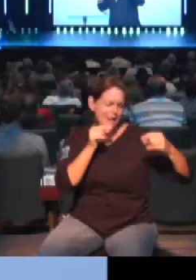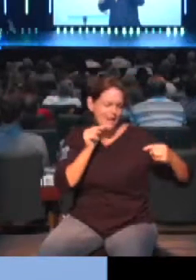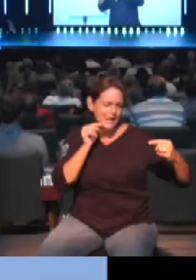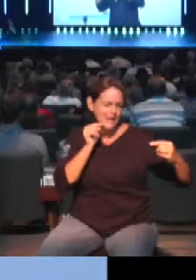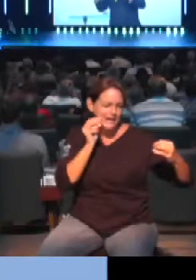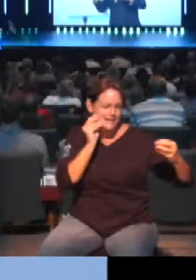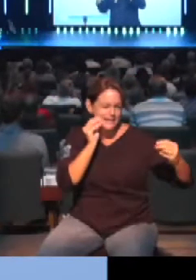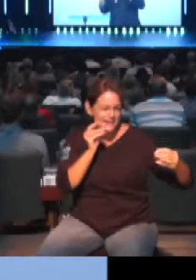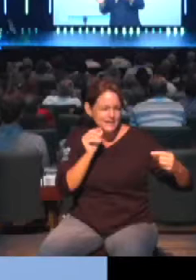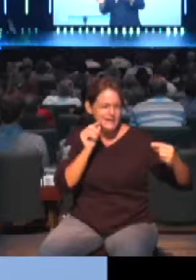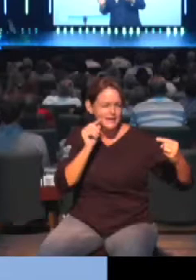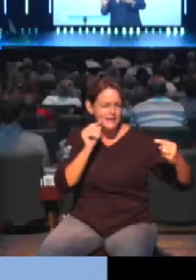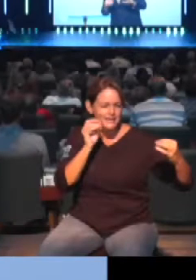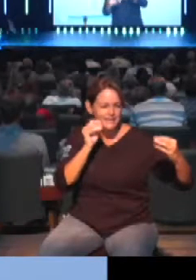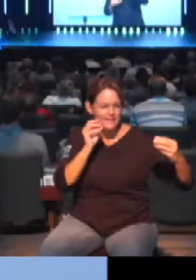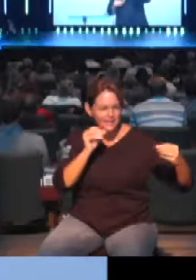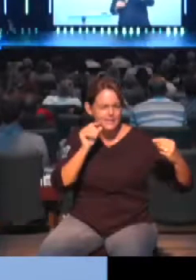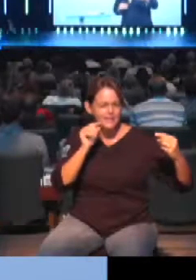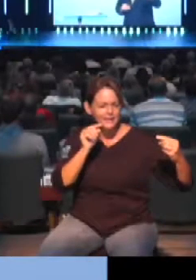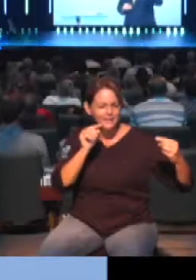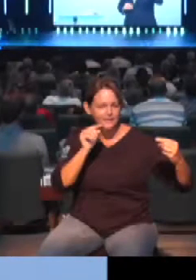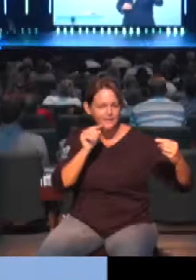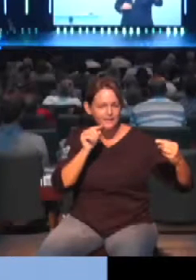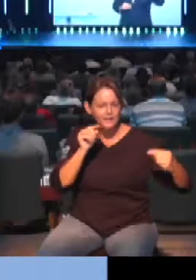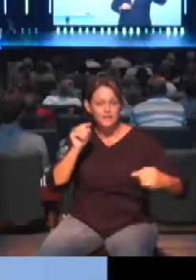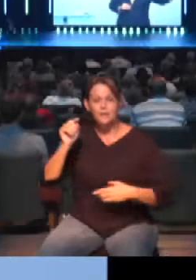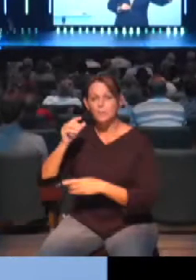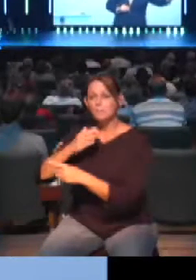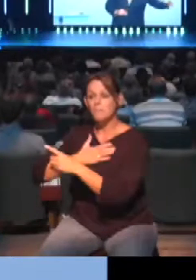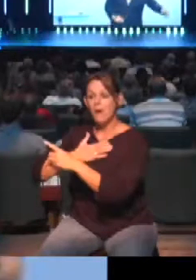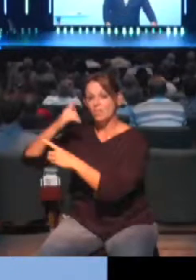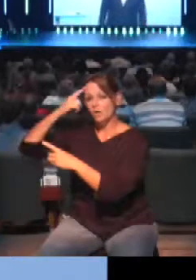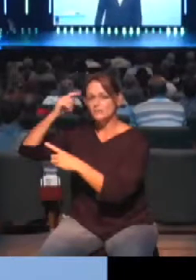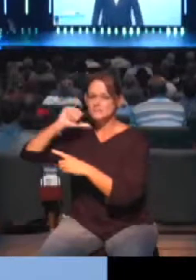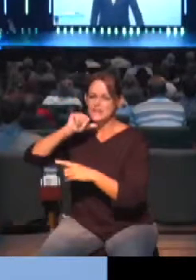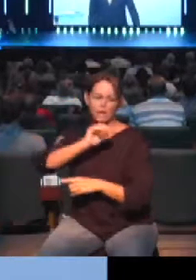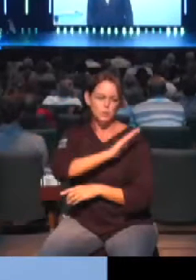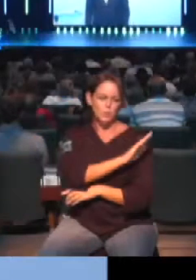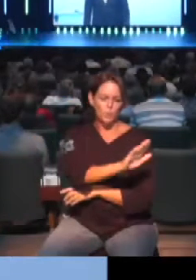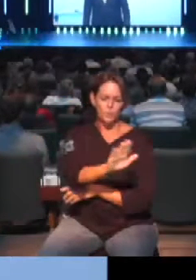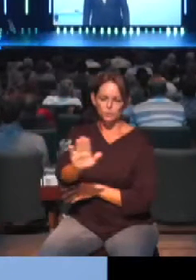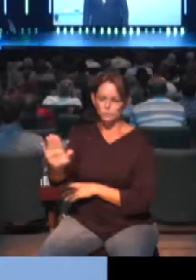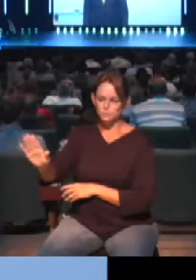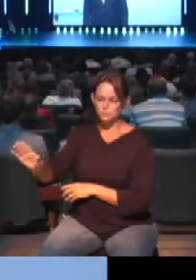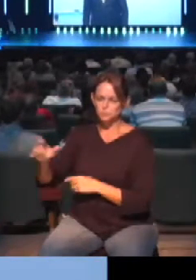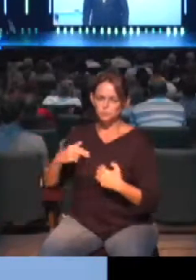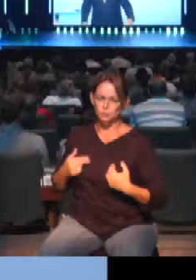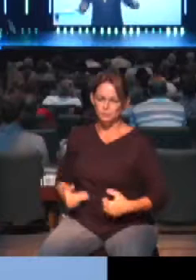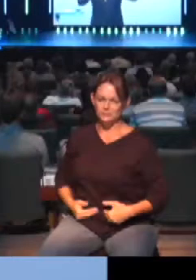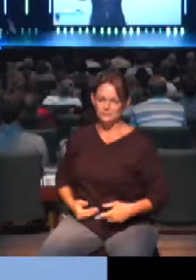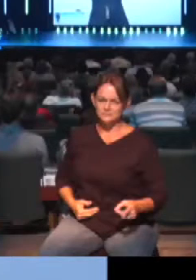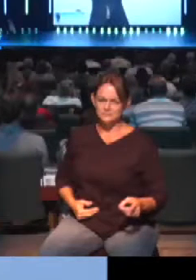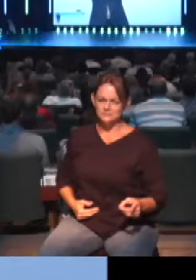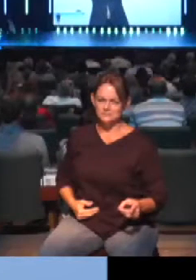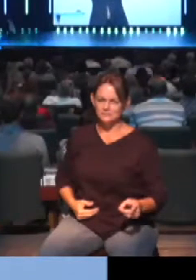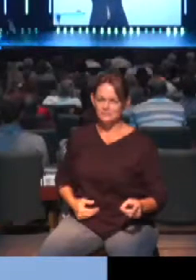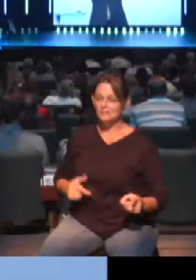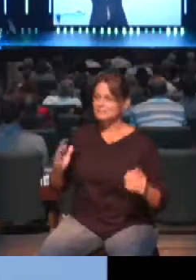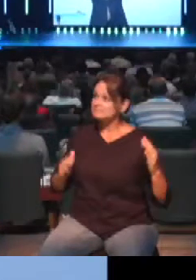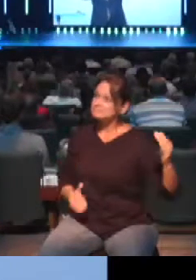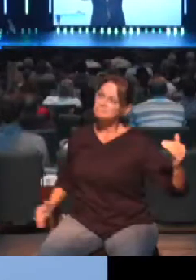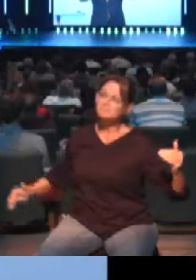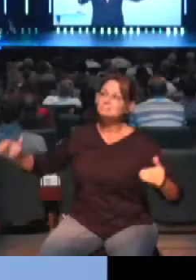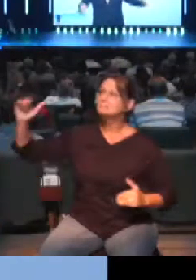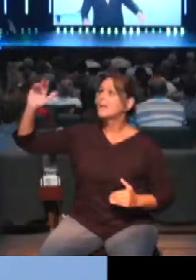there's a scripture. That scripture proves this doctrine. Here's what it says. My thoughts are not your thoughts. I don't think like you. As the heavens are higher than